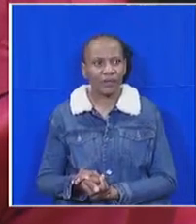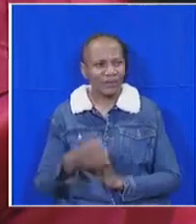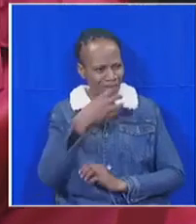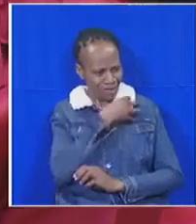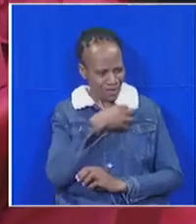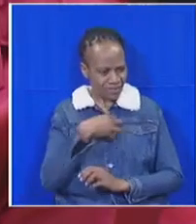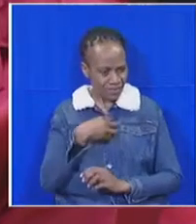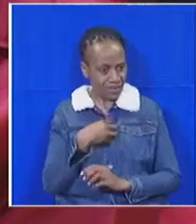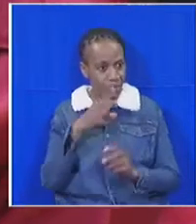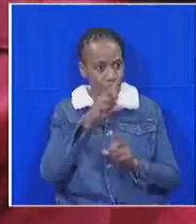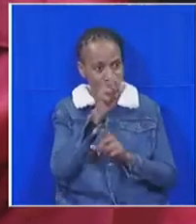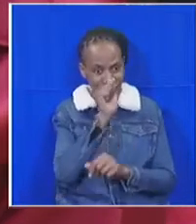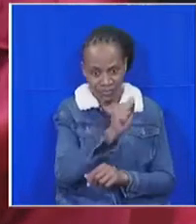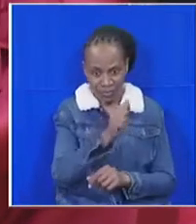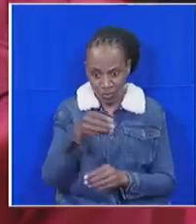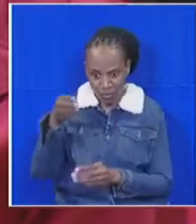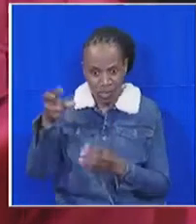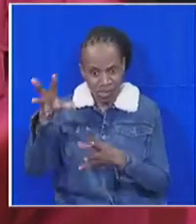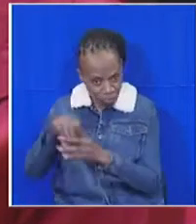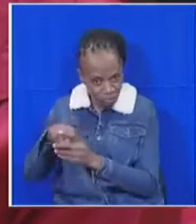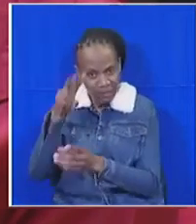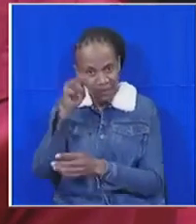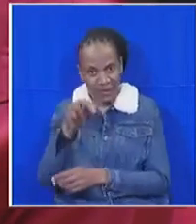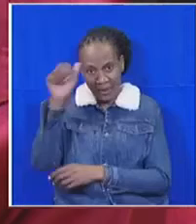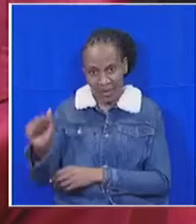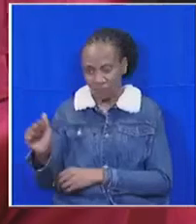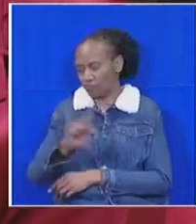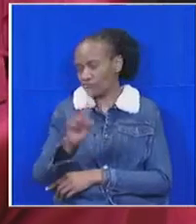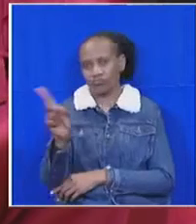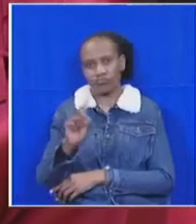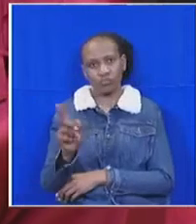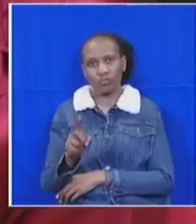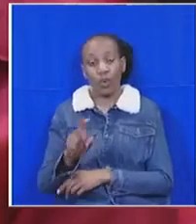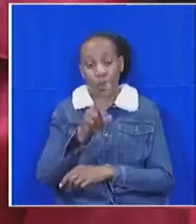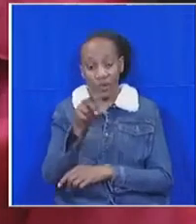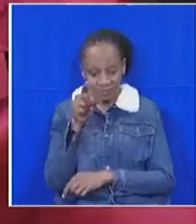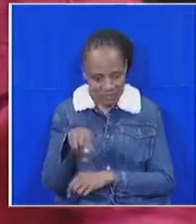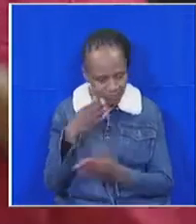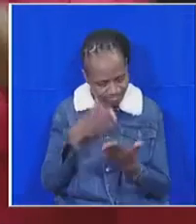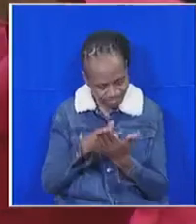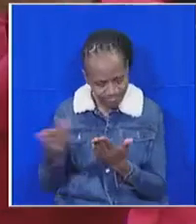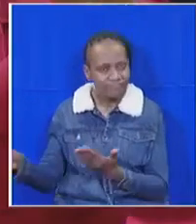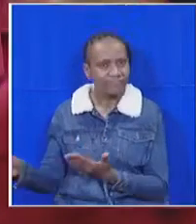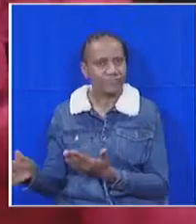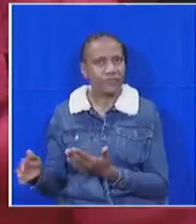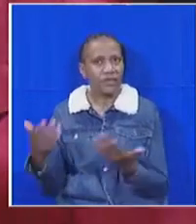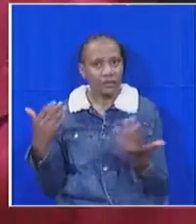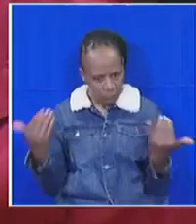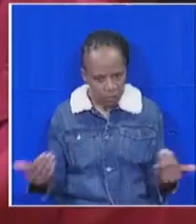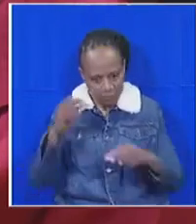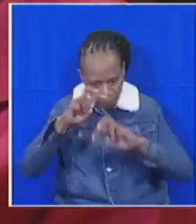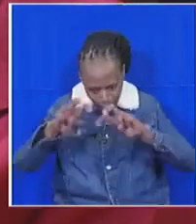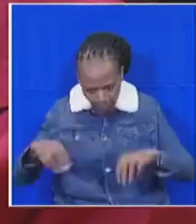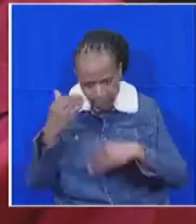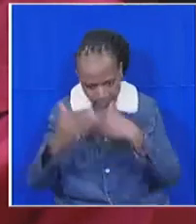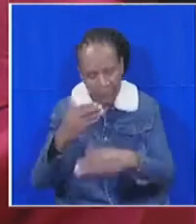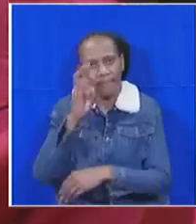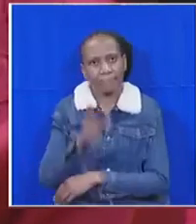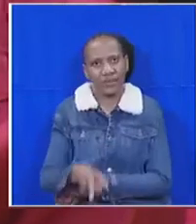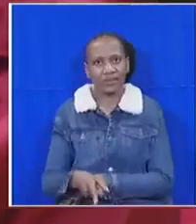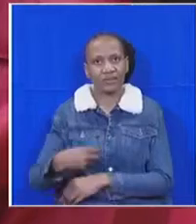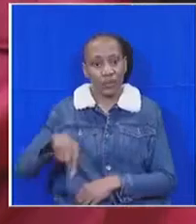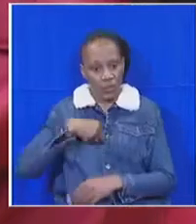councillors, that's unacceptable. So we are asking that we leave this question, and then the investigation must go on. What